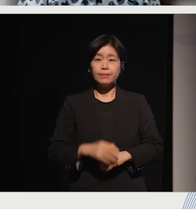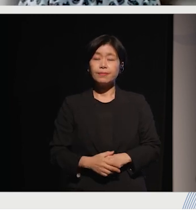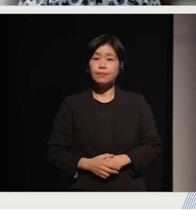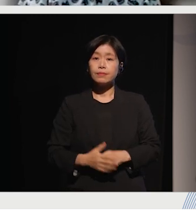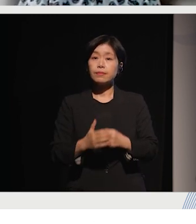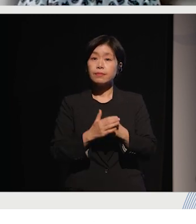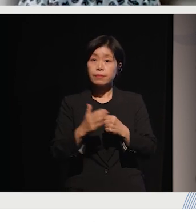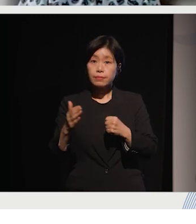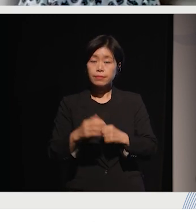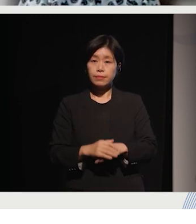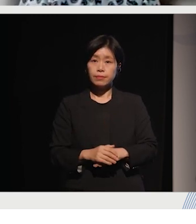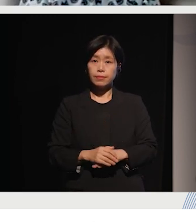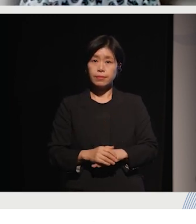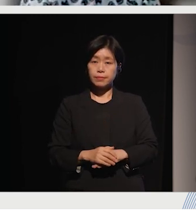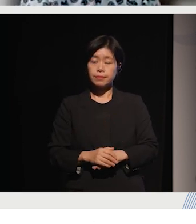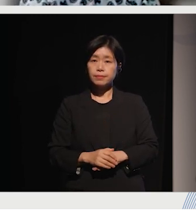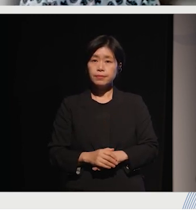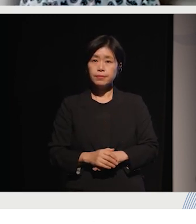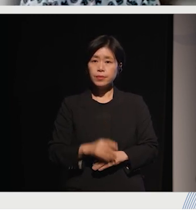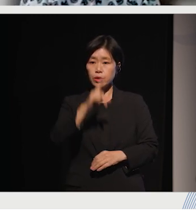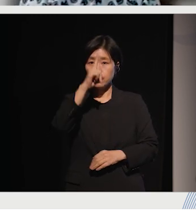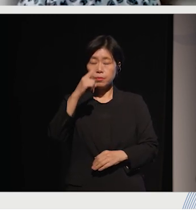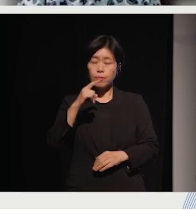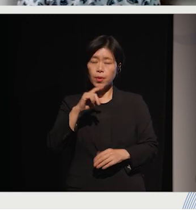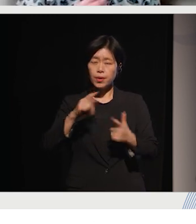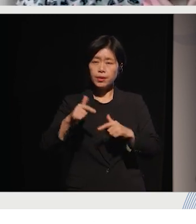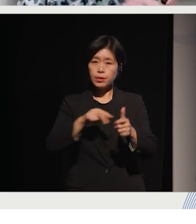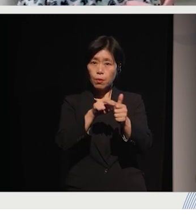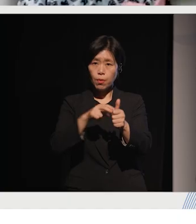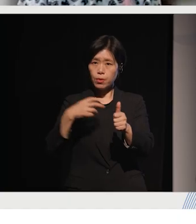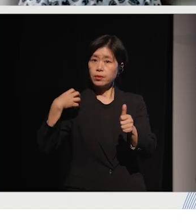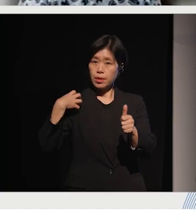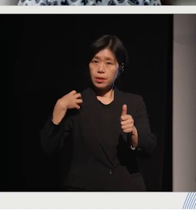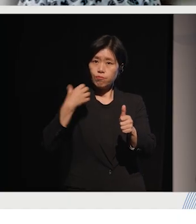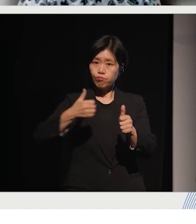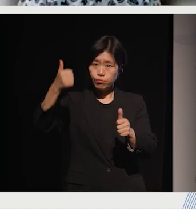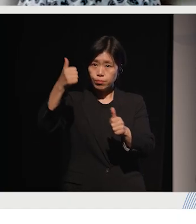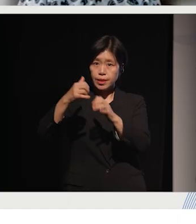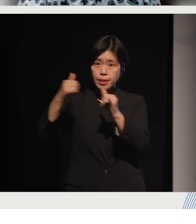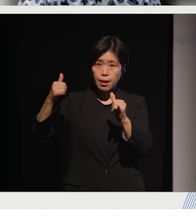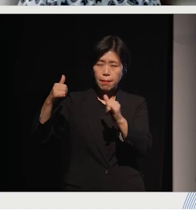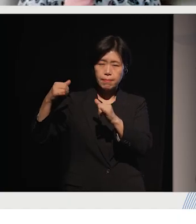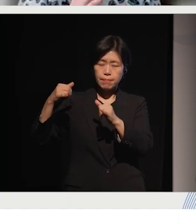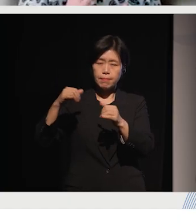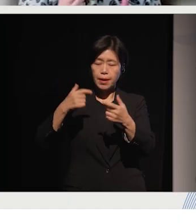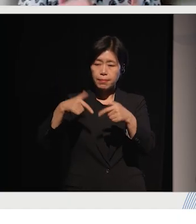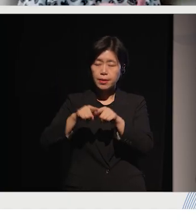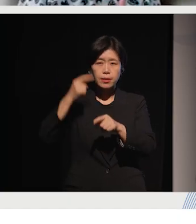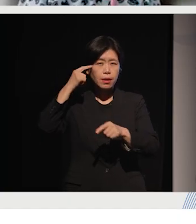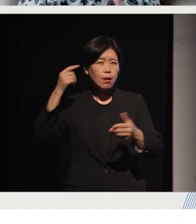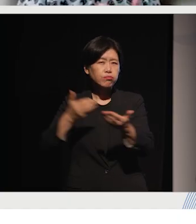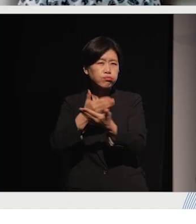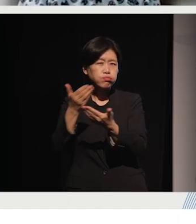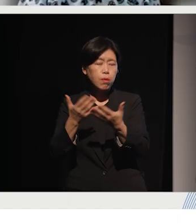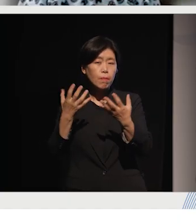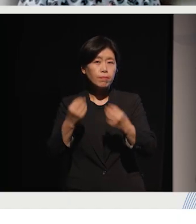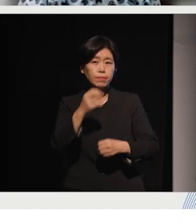to work a lot with the Office of the Chief Information Officer. And then the third requirement, and these are